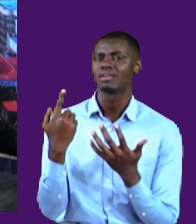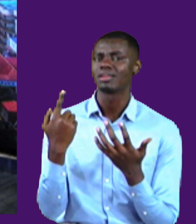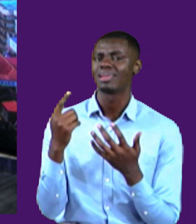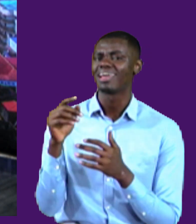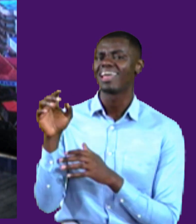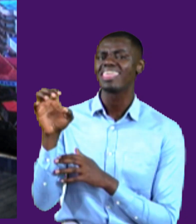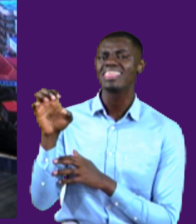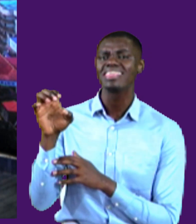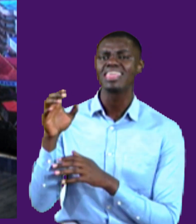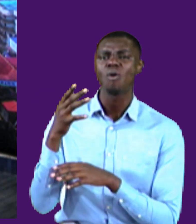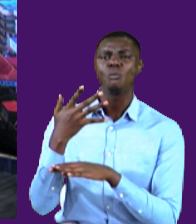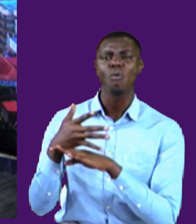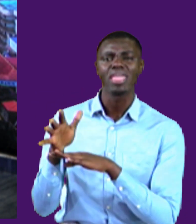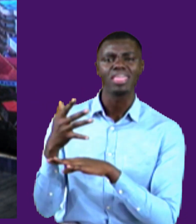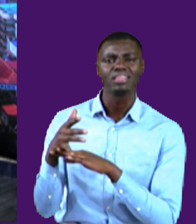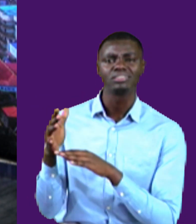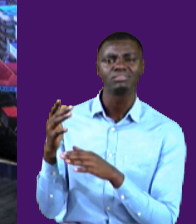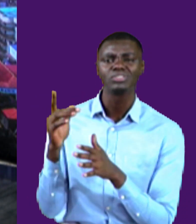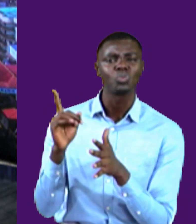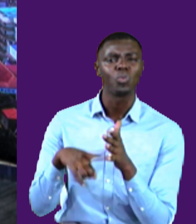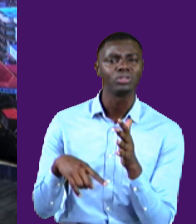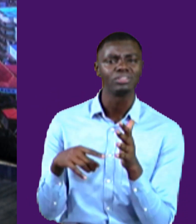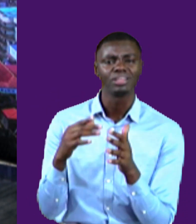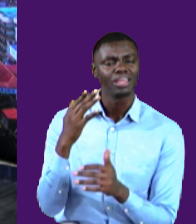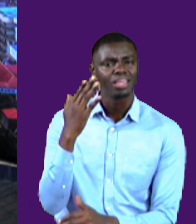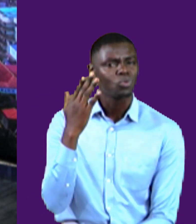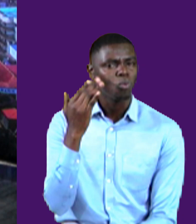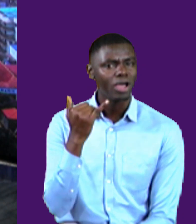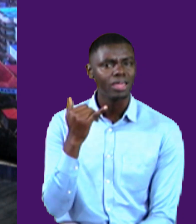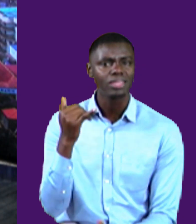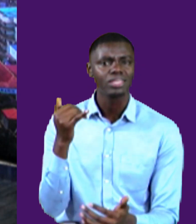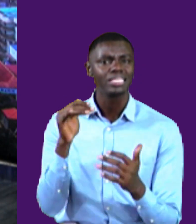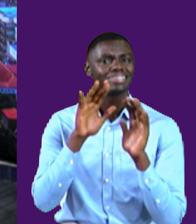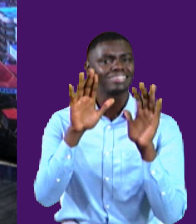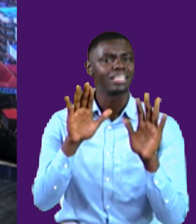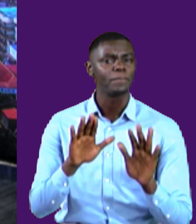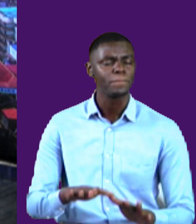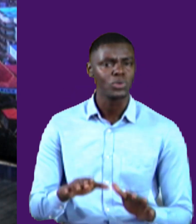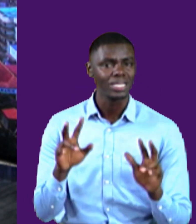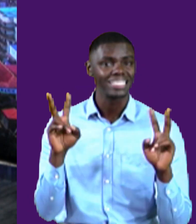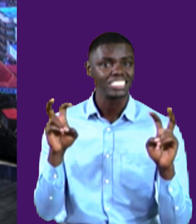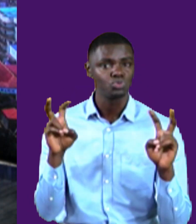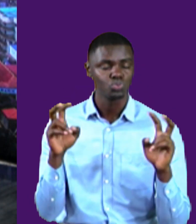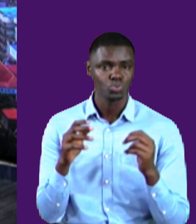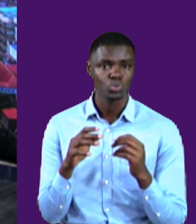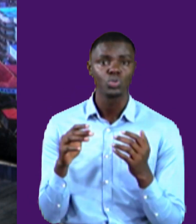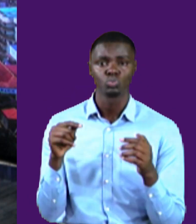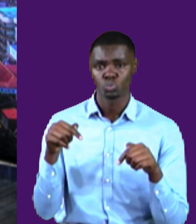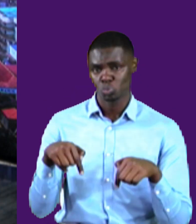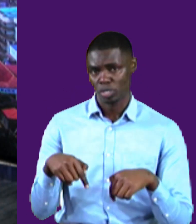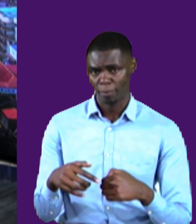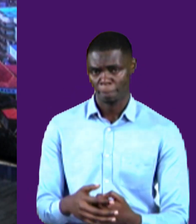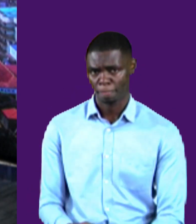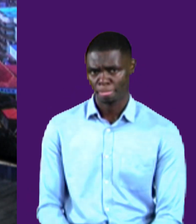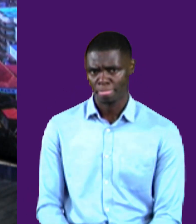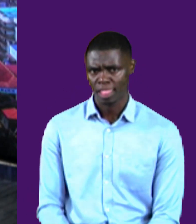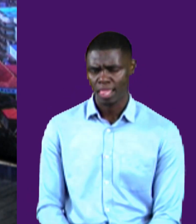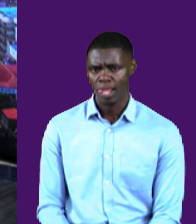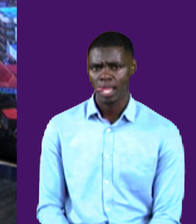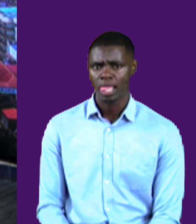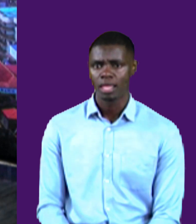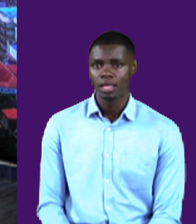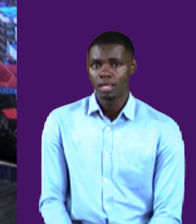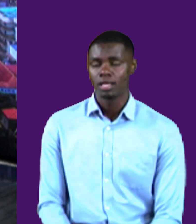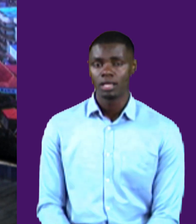is e-waste and why it is a significant issue today. So when we